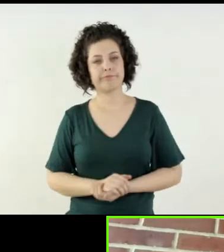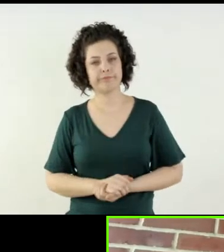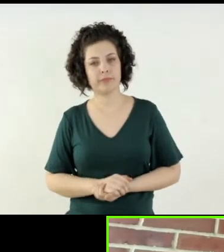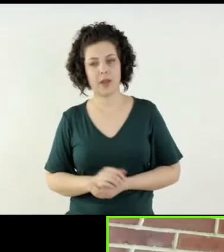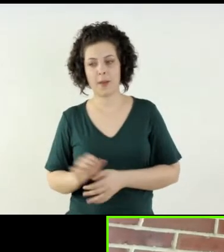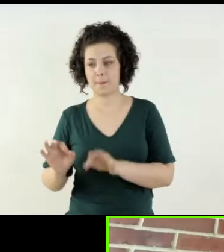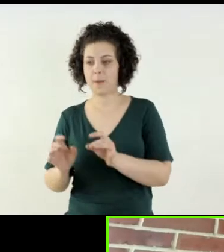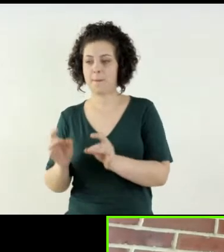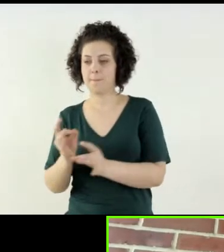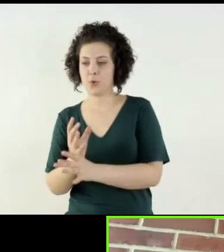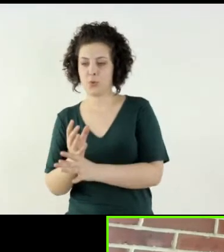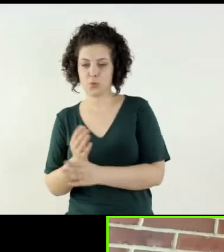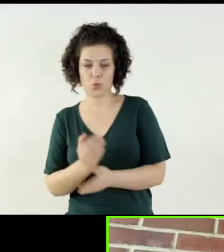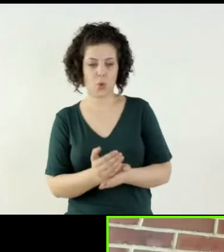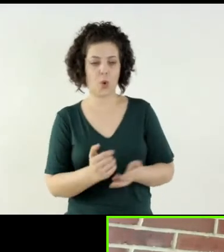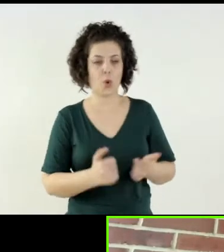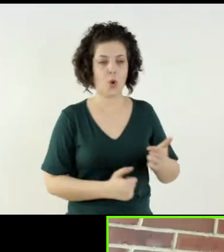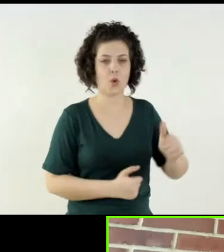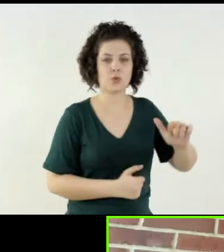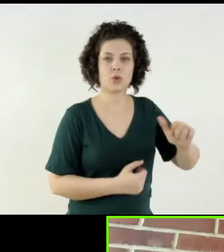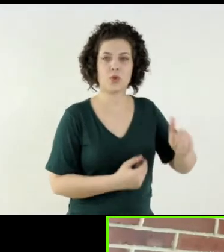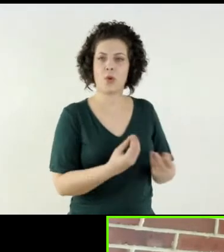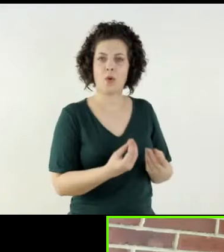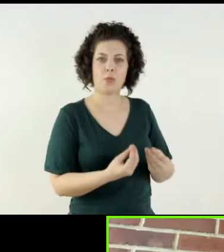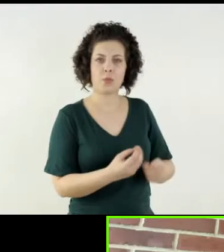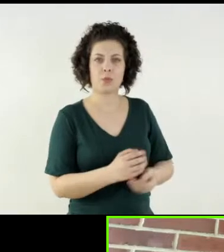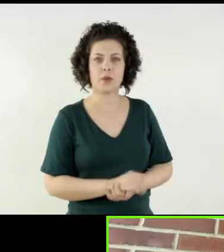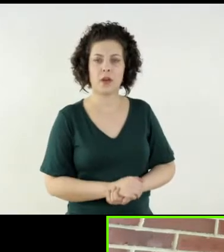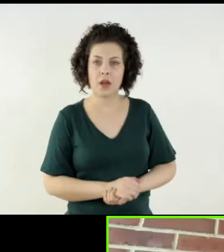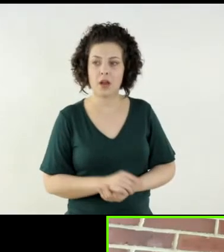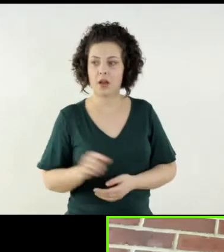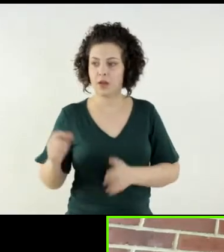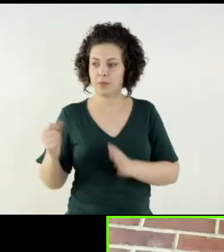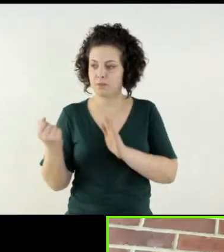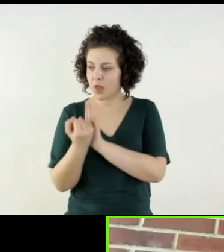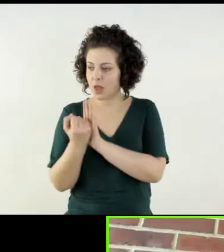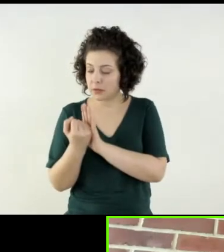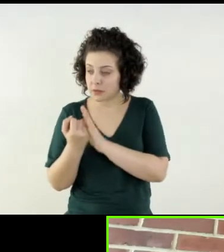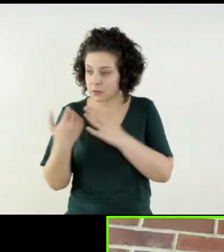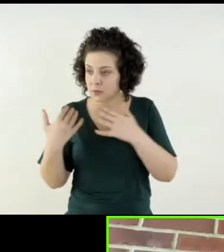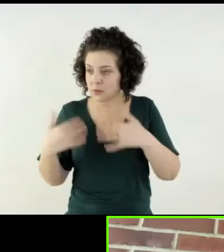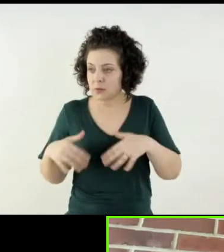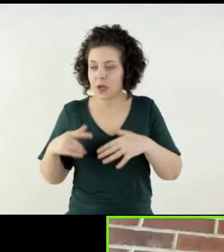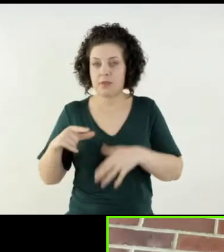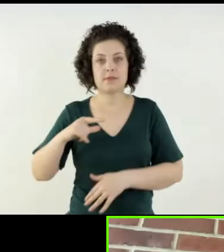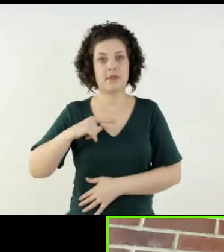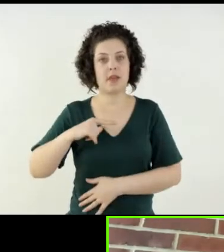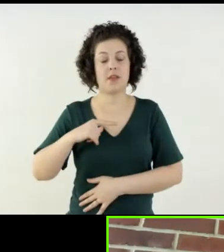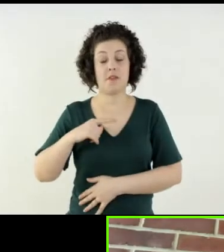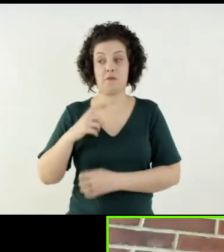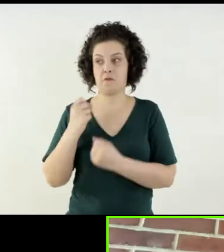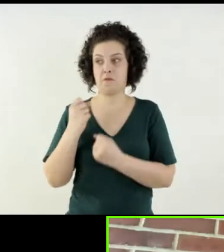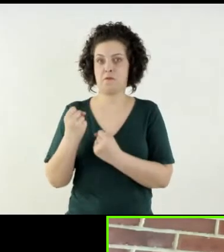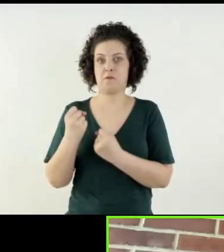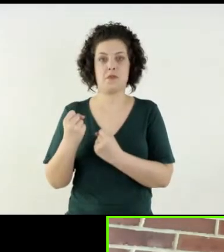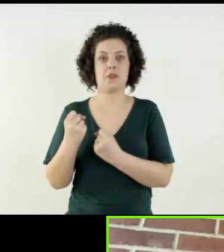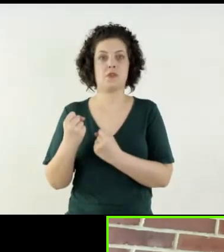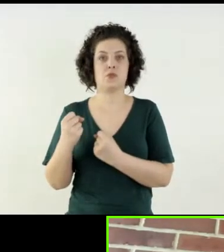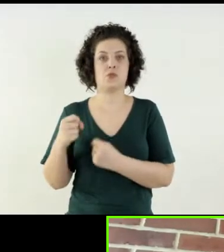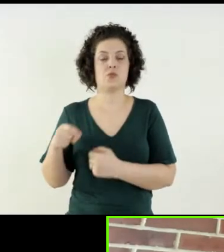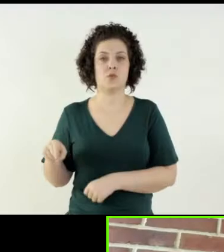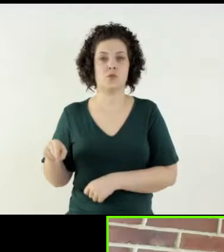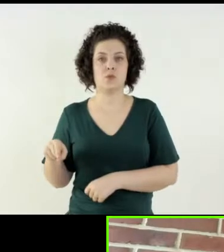that would be as meaningful, as generative, as problematic in certain ways, sort of what that trajectory could look